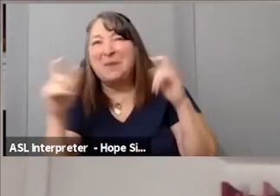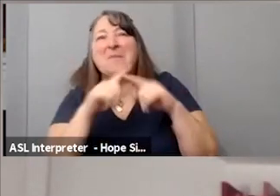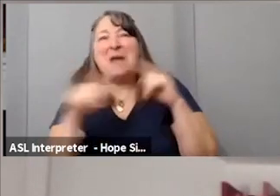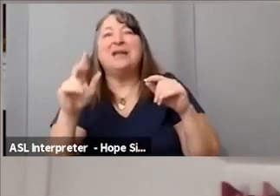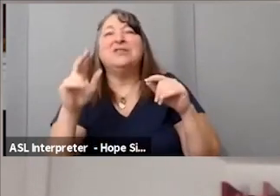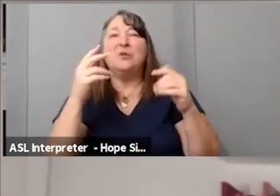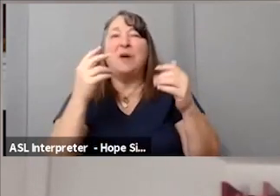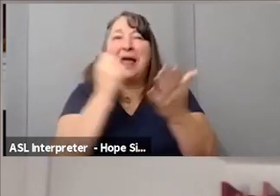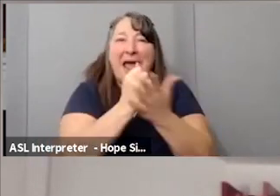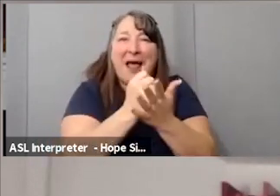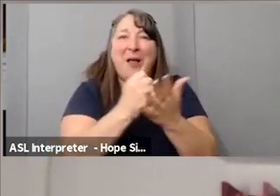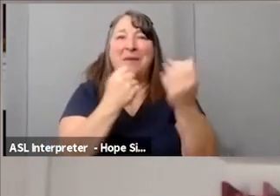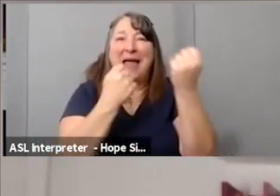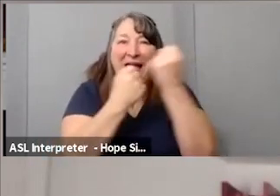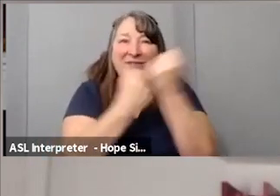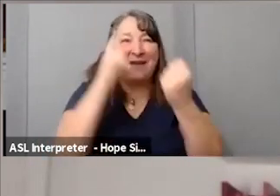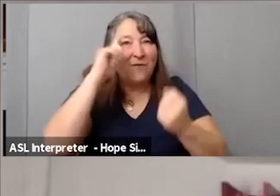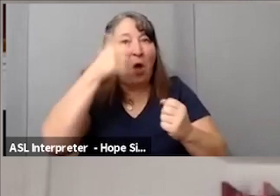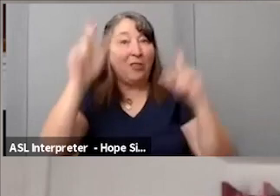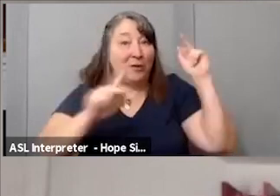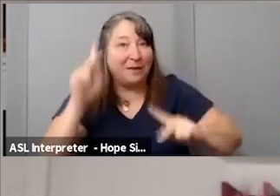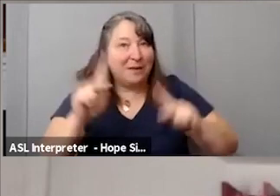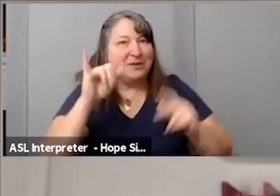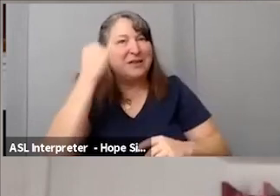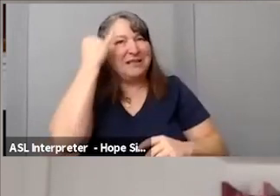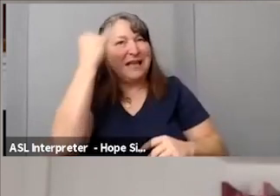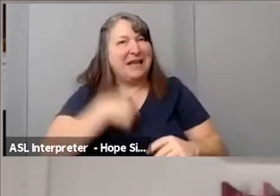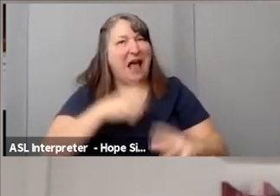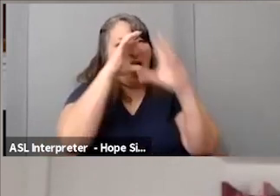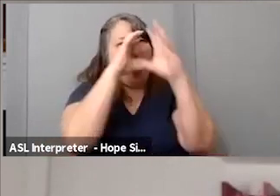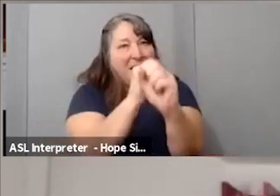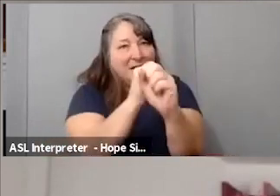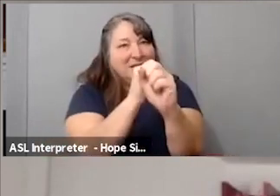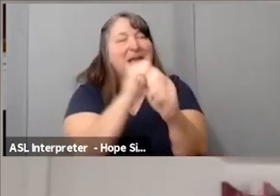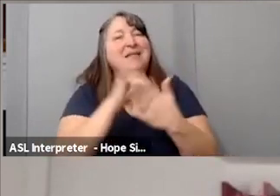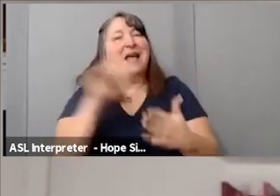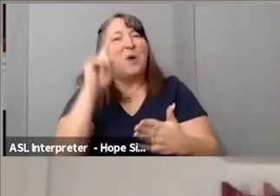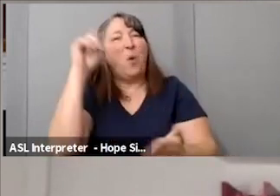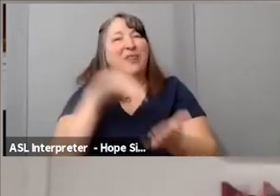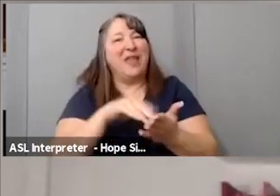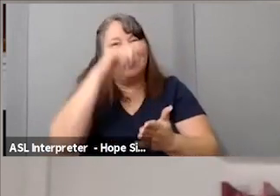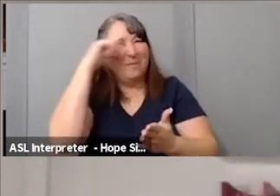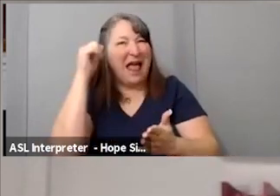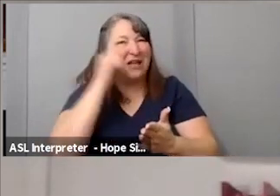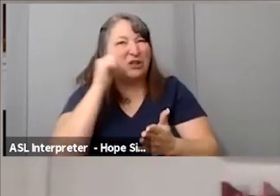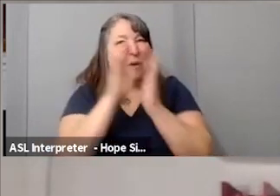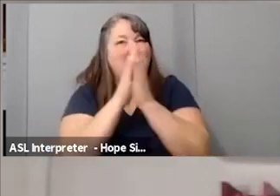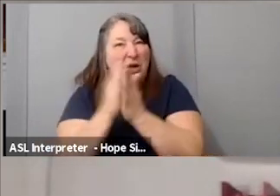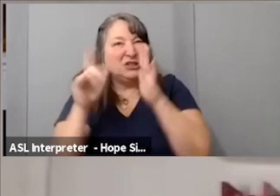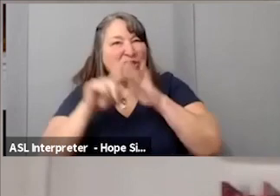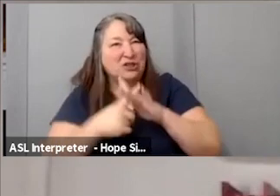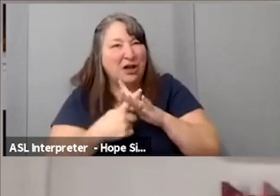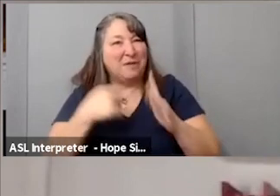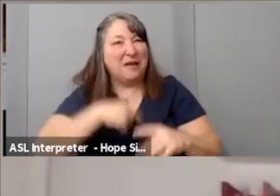for others. So I'd always been interested in this concept, and I think it's where 1000 Black Girl Books really started for me, is that I felt that me being a Black girl was